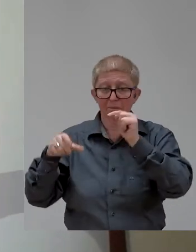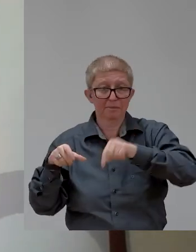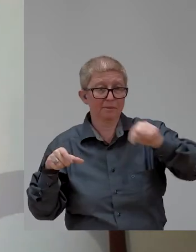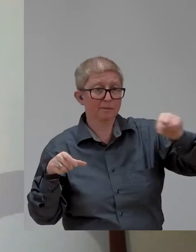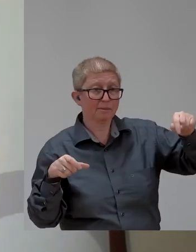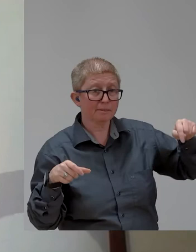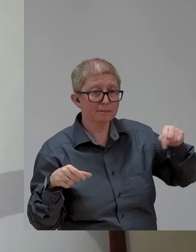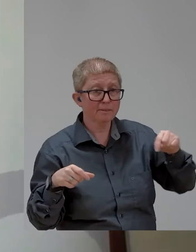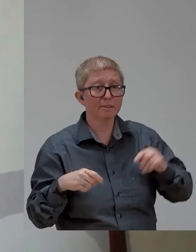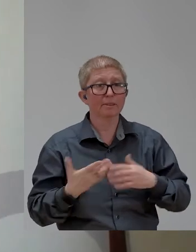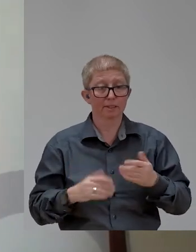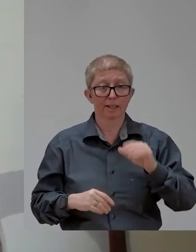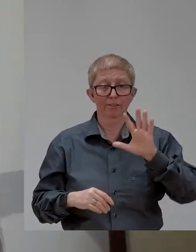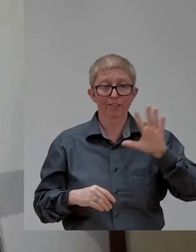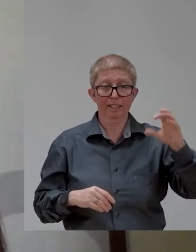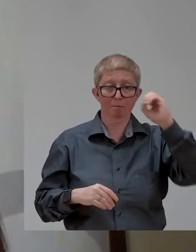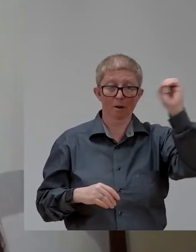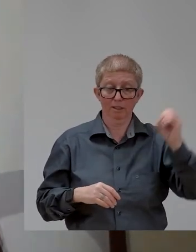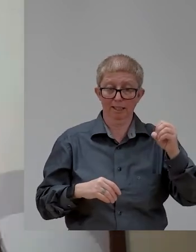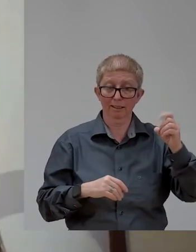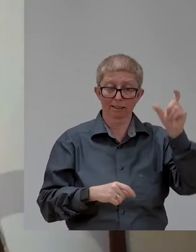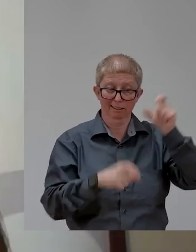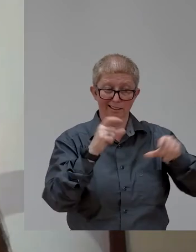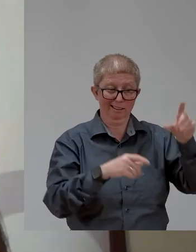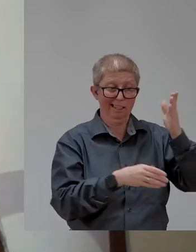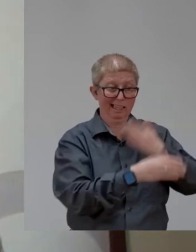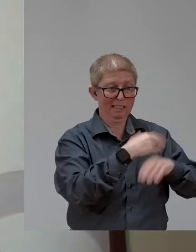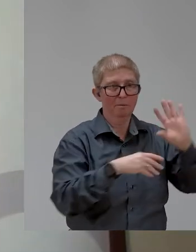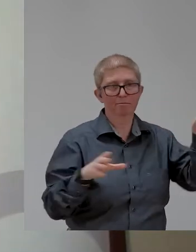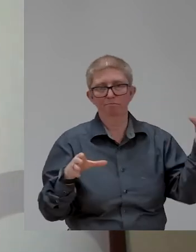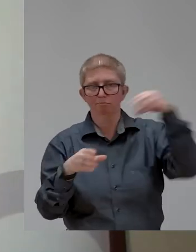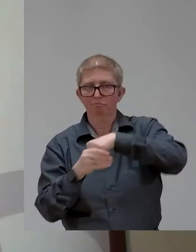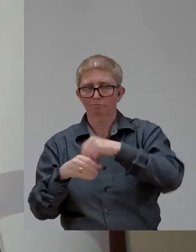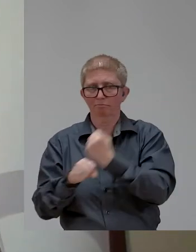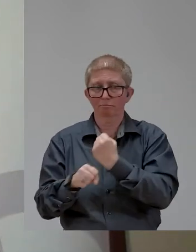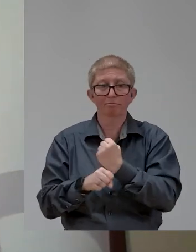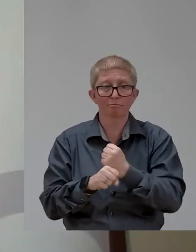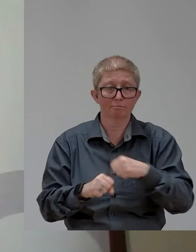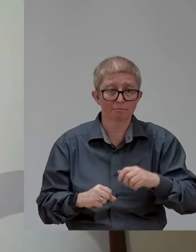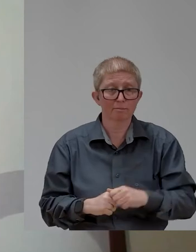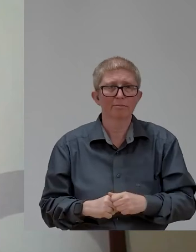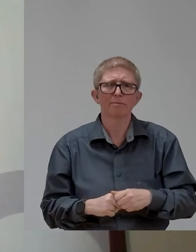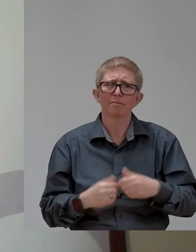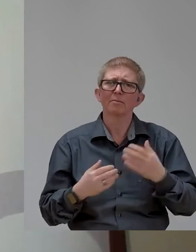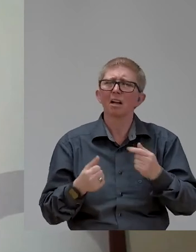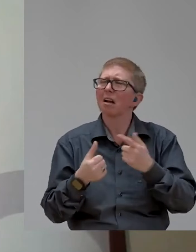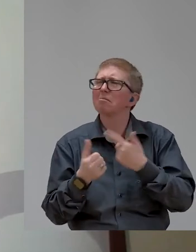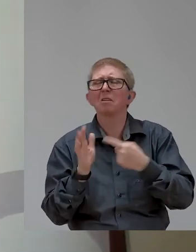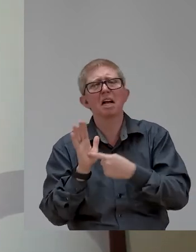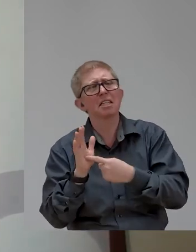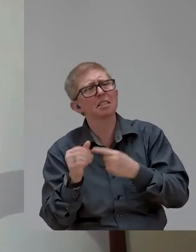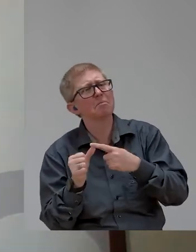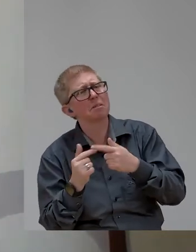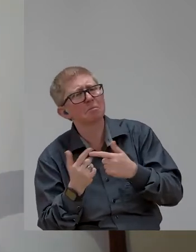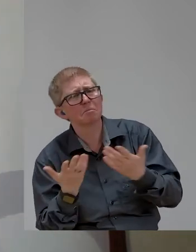I know they are already in conversation to replicate in other countries. Last but not least, Alianza Centrale,